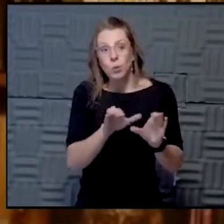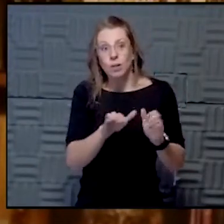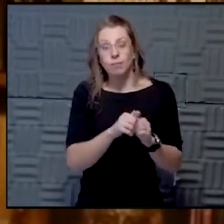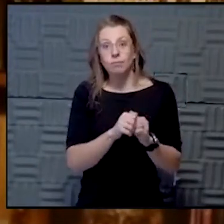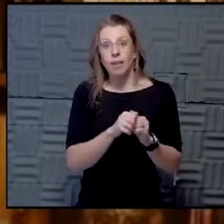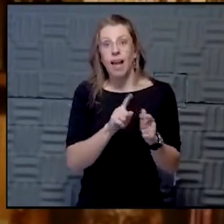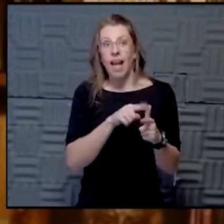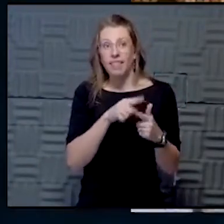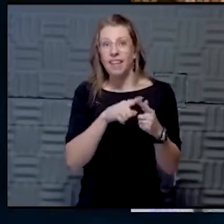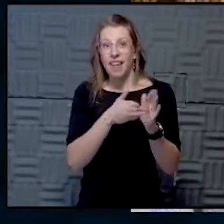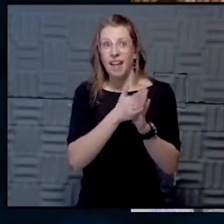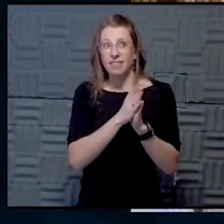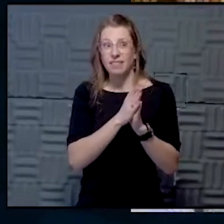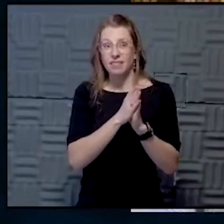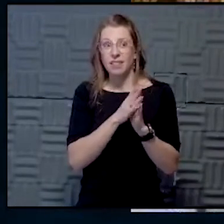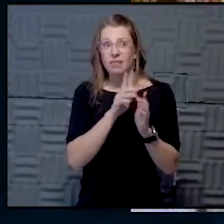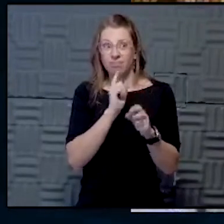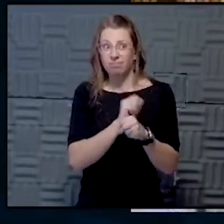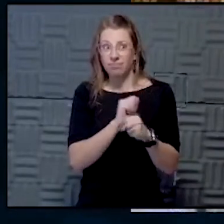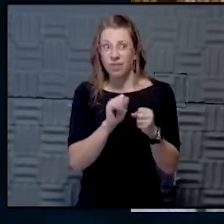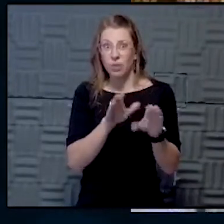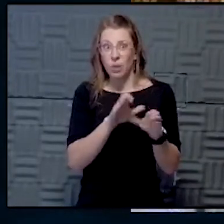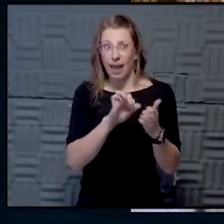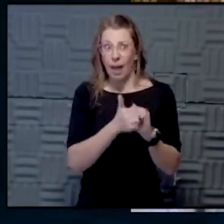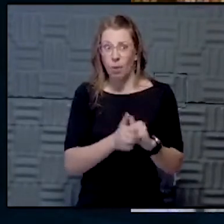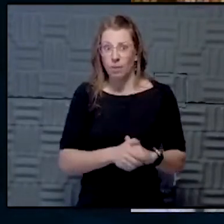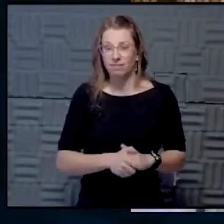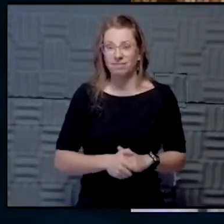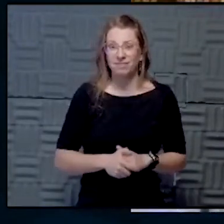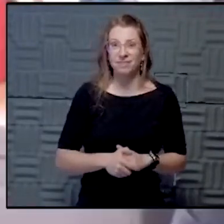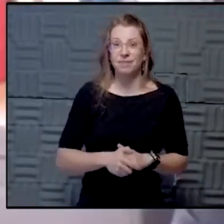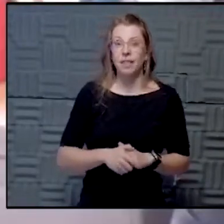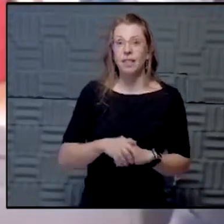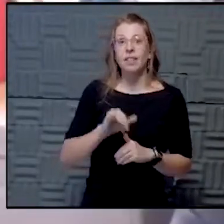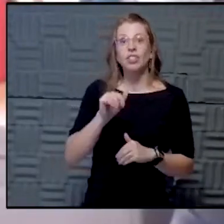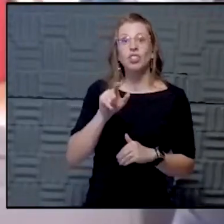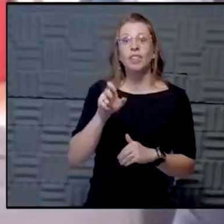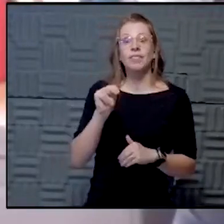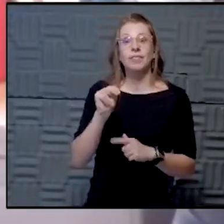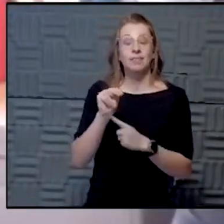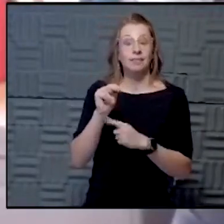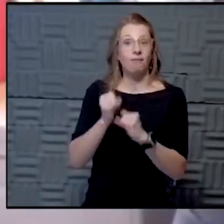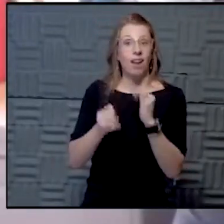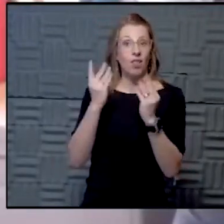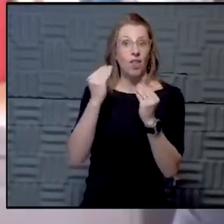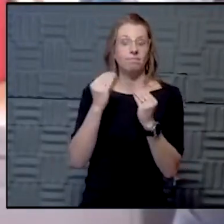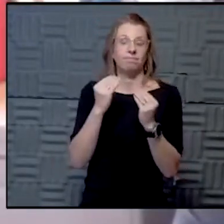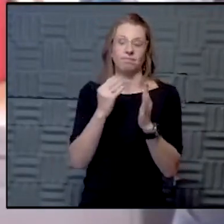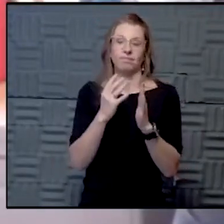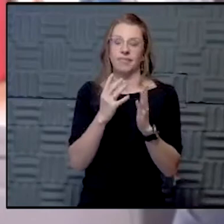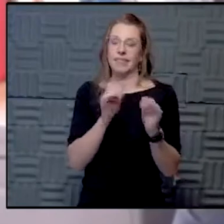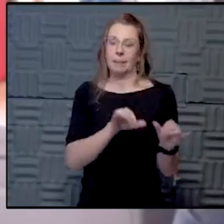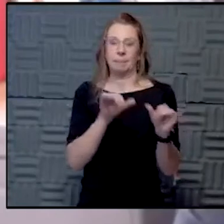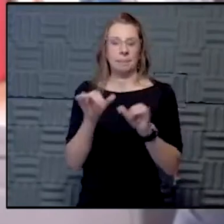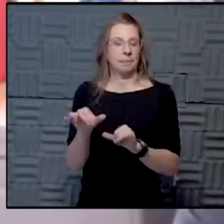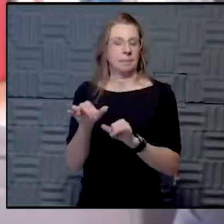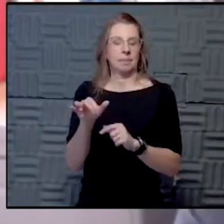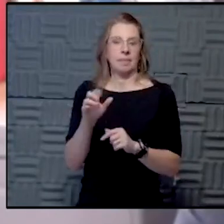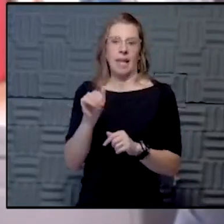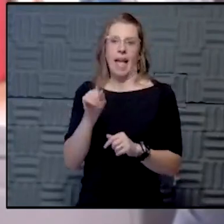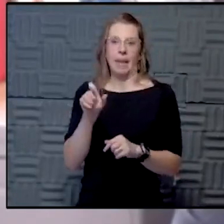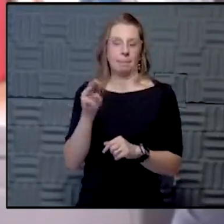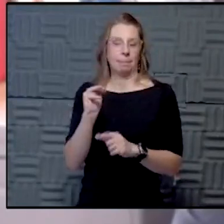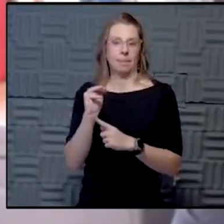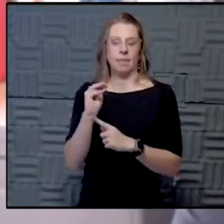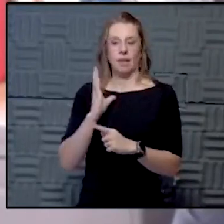really doing. Great advice. Thanks. Justin, final thoughts? Yeah, and I'd really echo Adam. It's all of our jobs to ensure